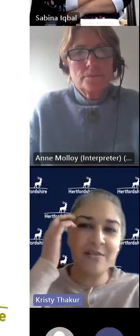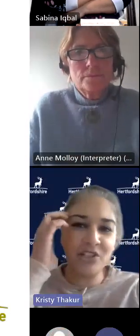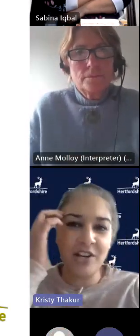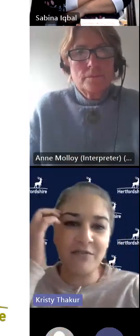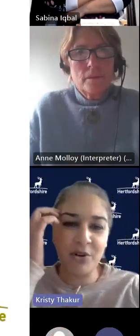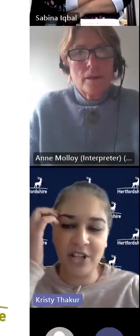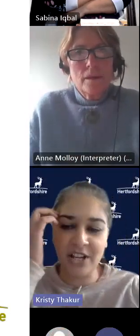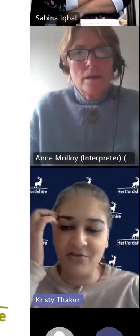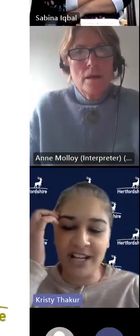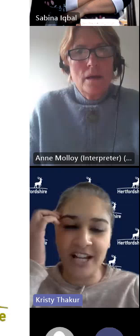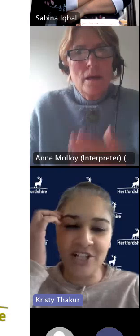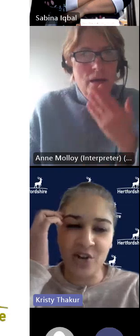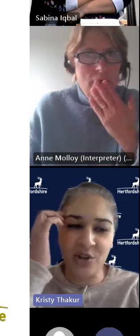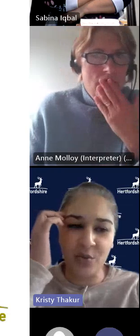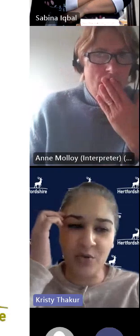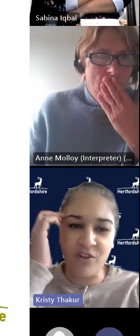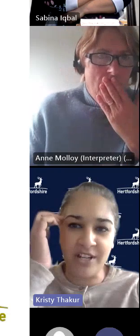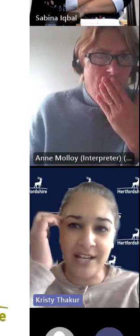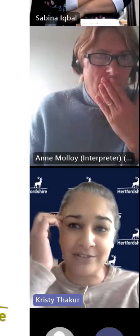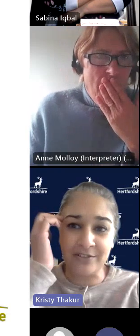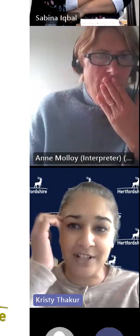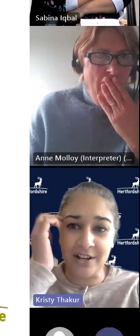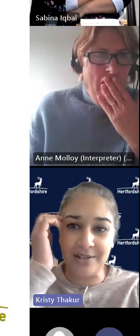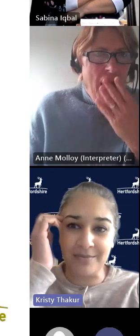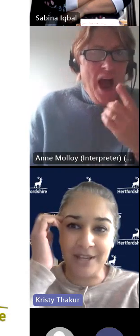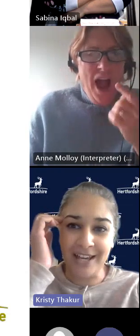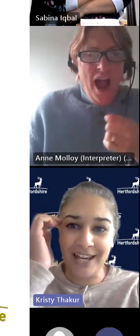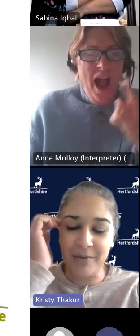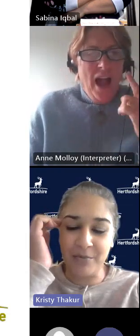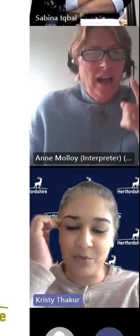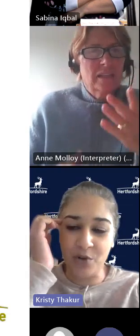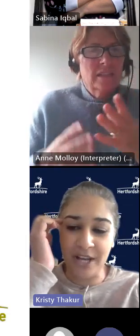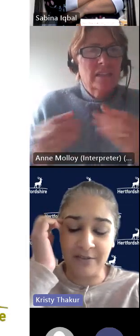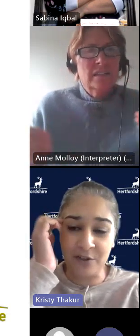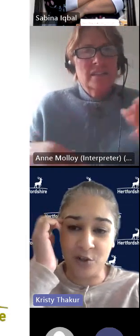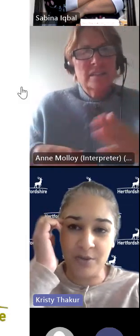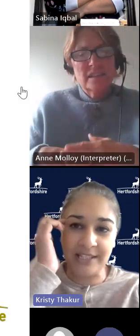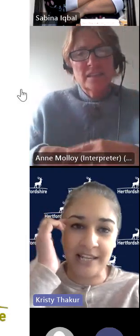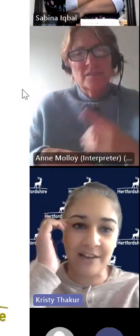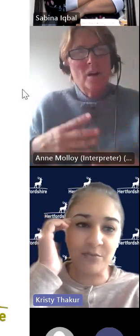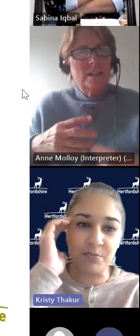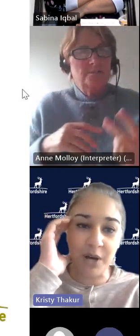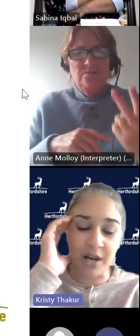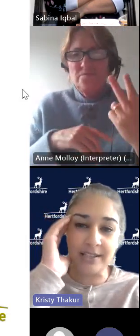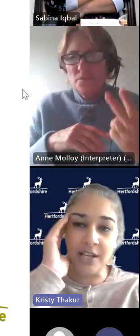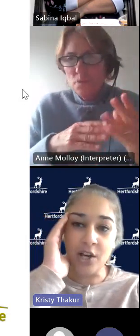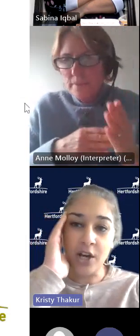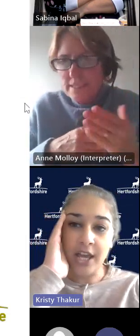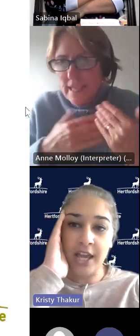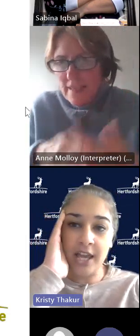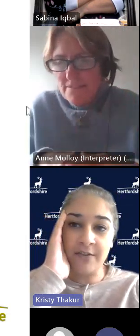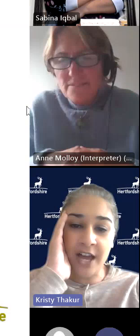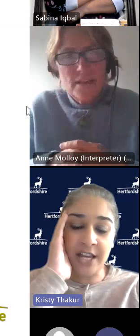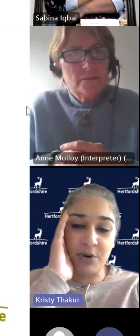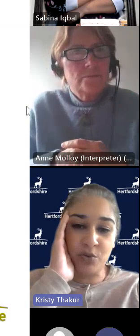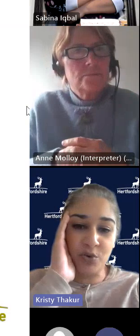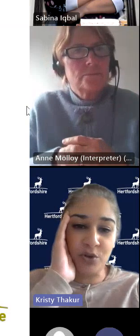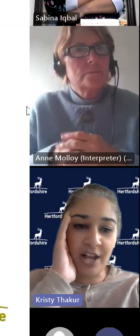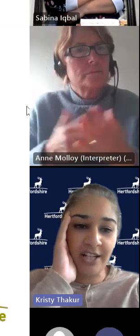Thank you very much, everybody. Right, I know that we're running out of time. We only have a few minutes left, but